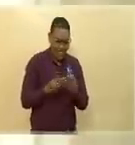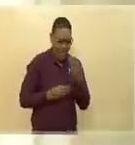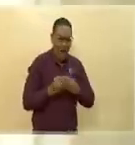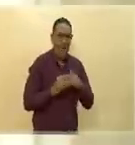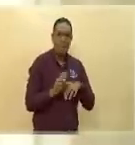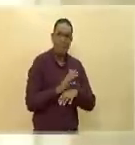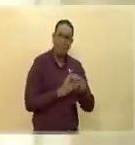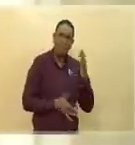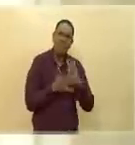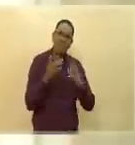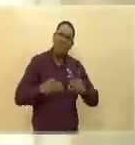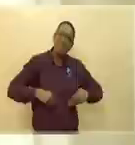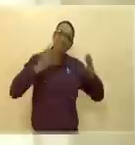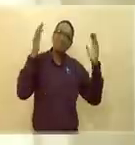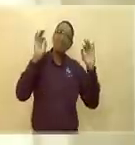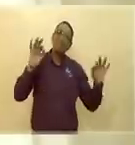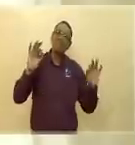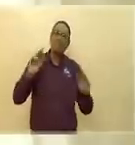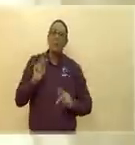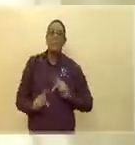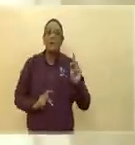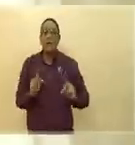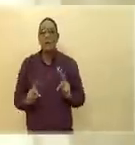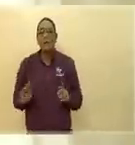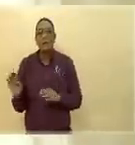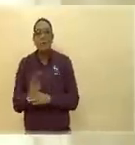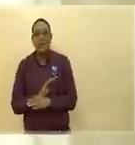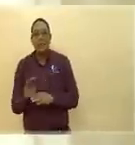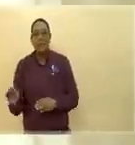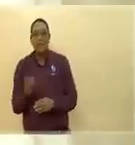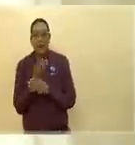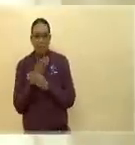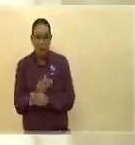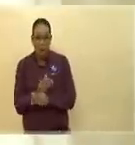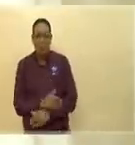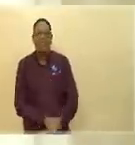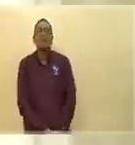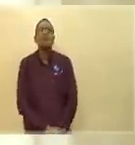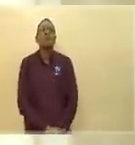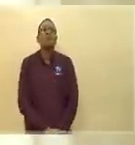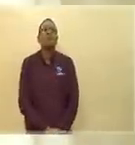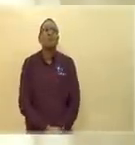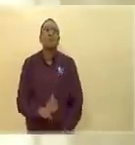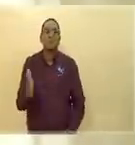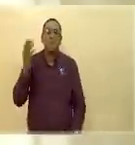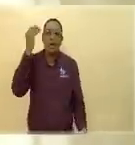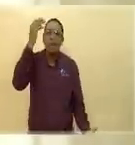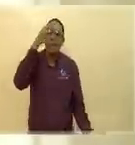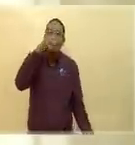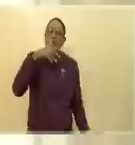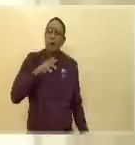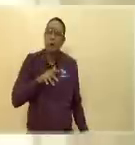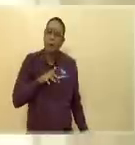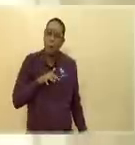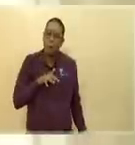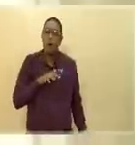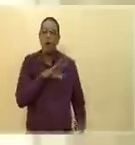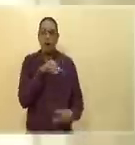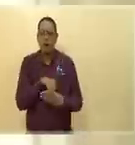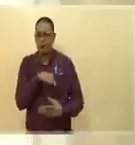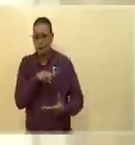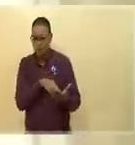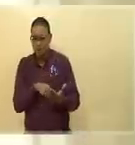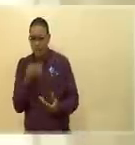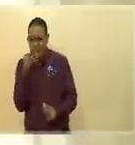registries of people, businesses, and properties. A wealth of information is included in these